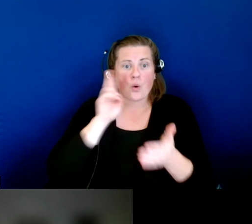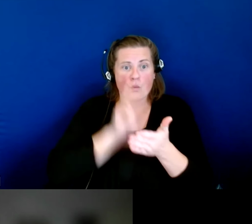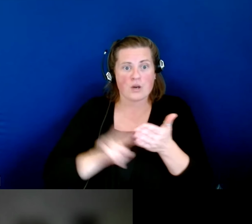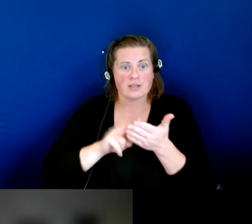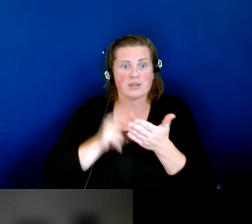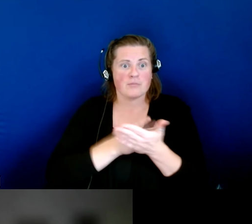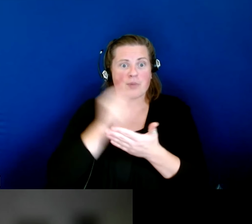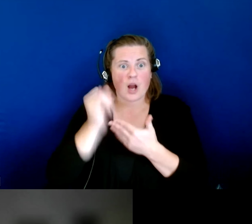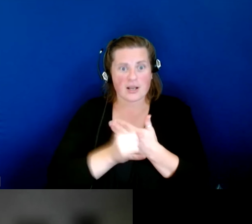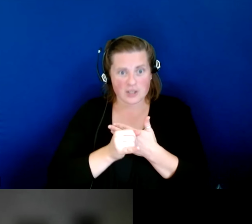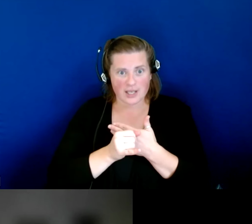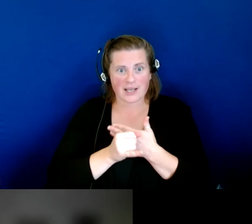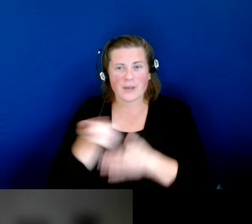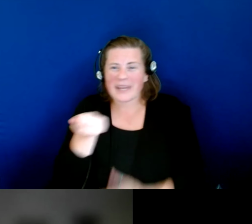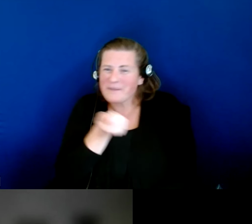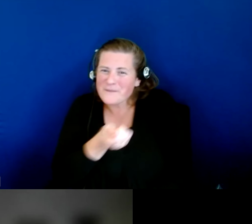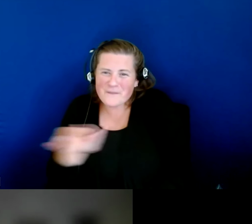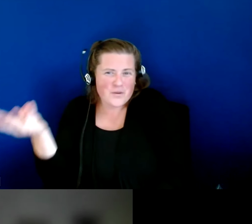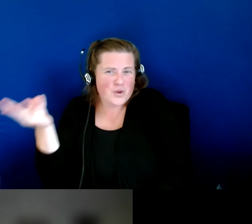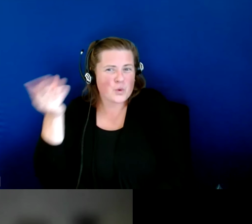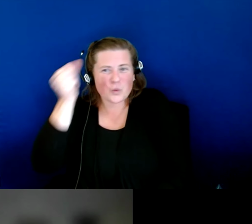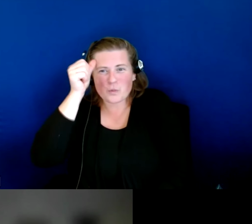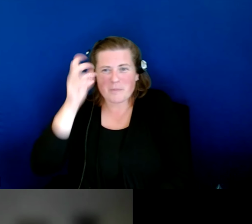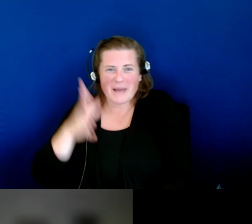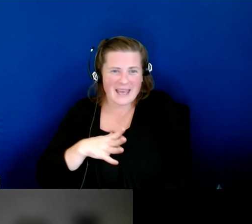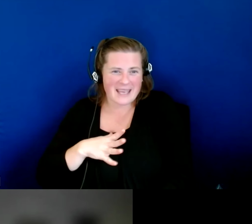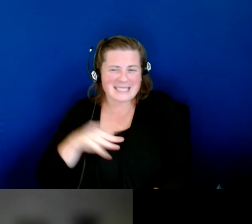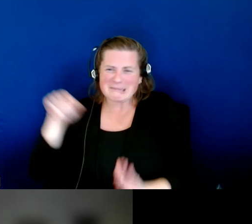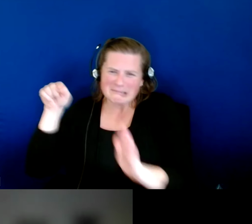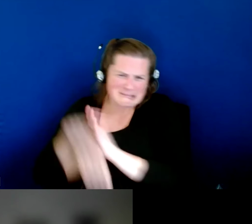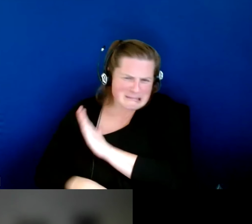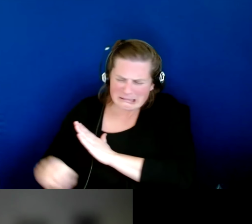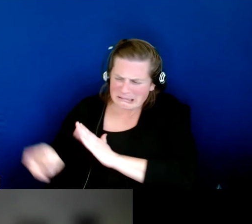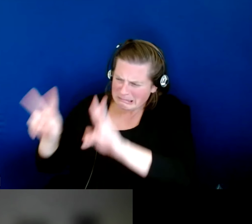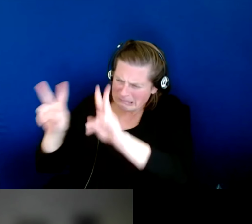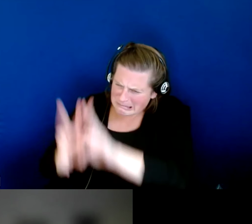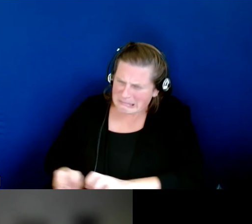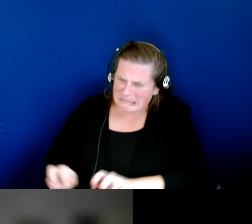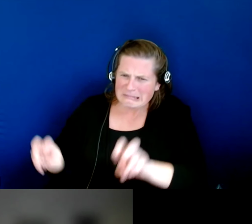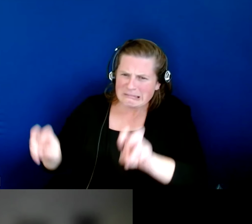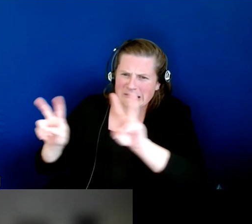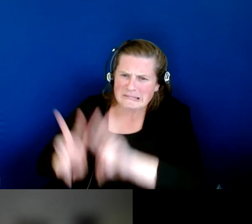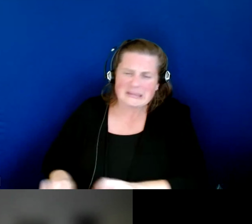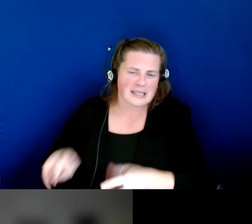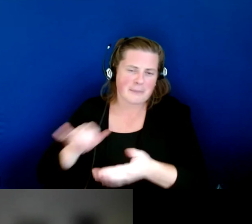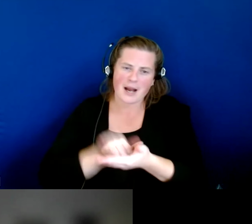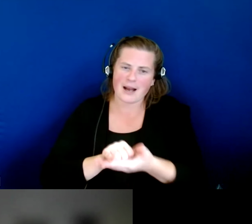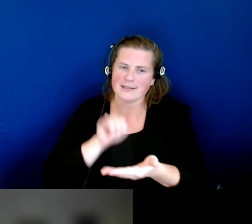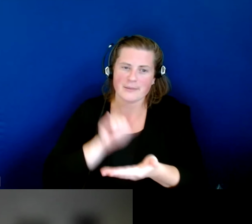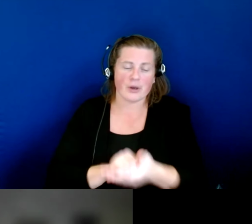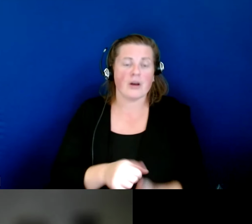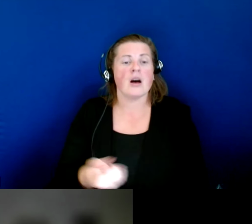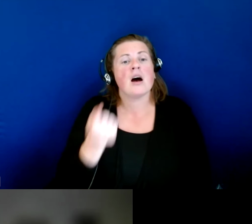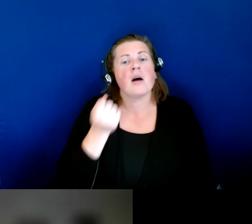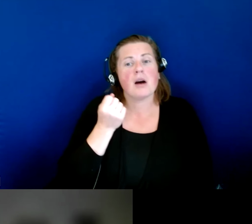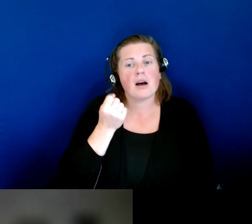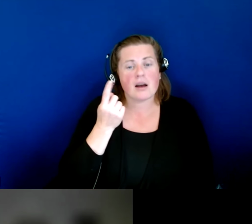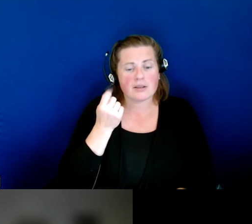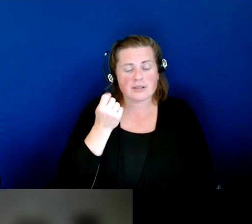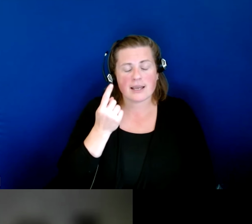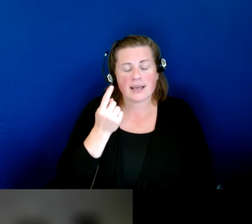project, because we had so few men, to be able to really tease that out. But one could see that